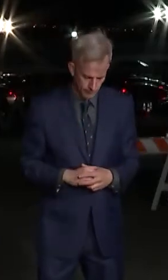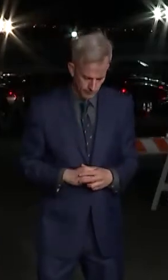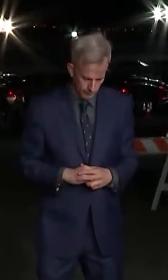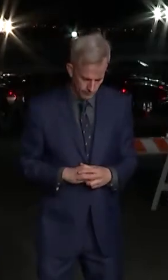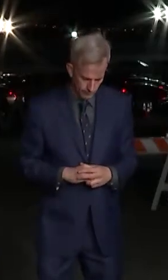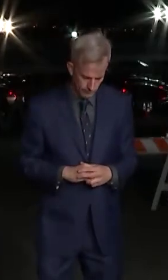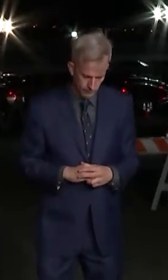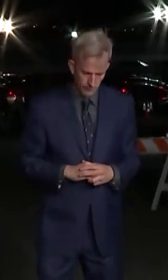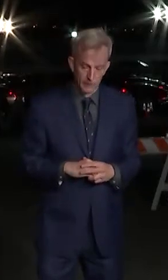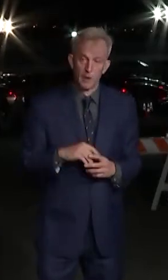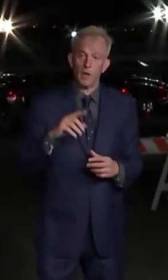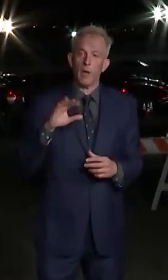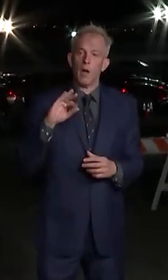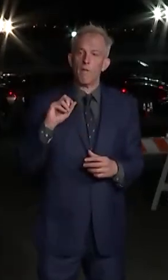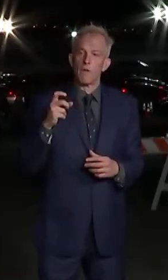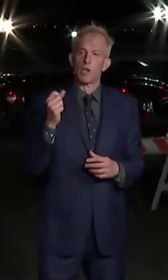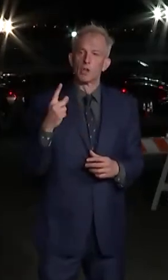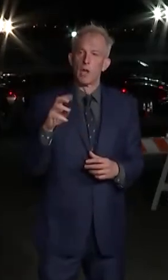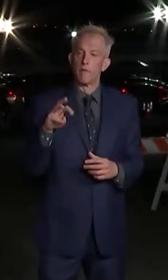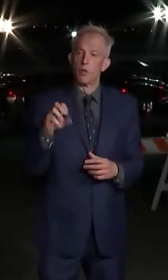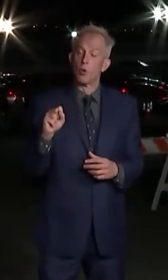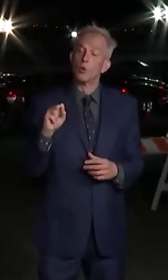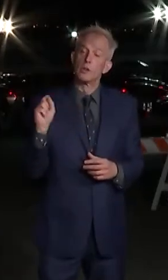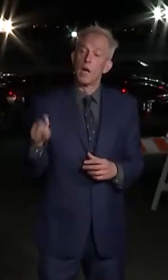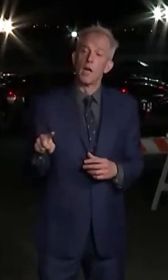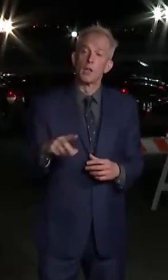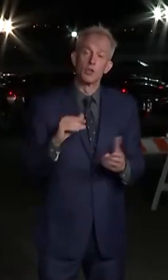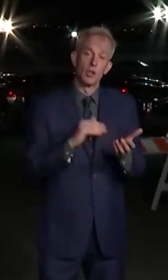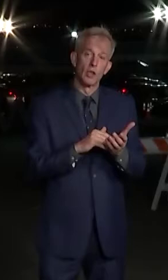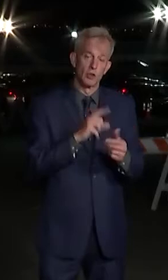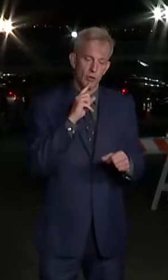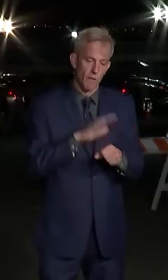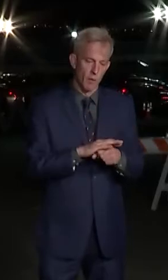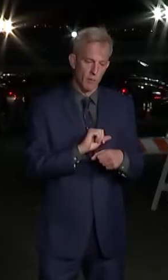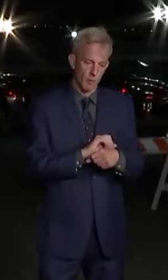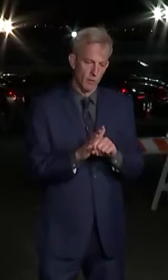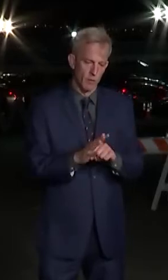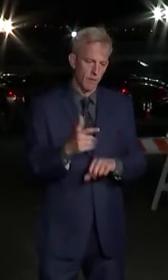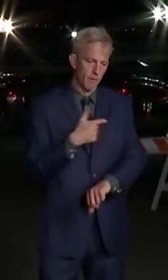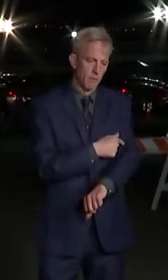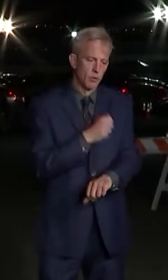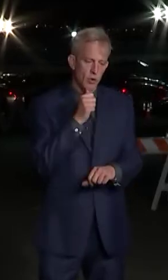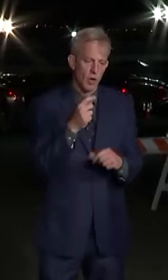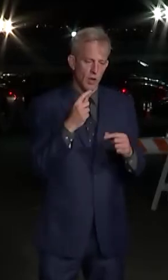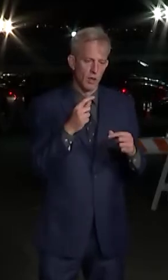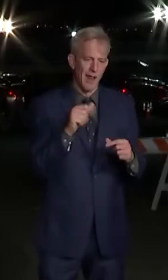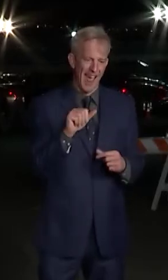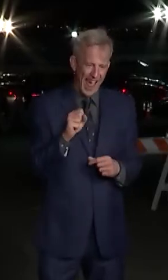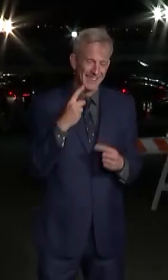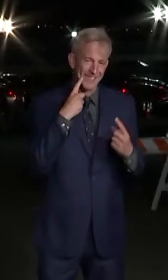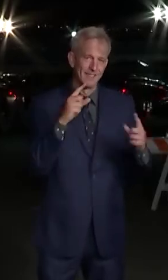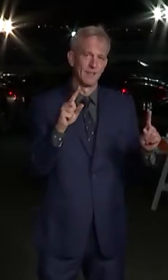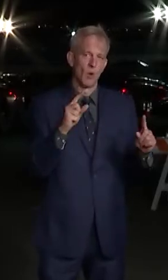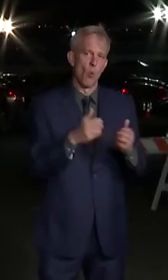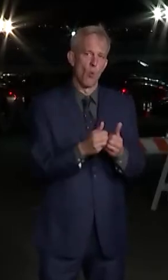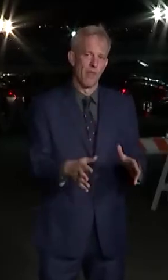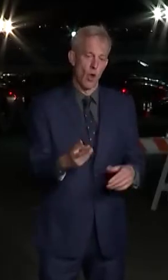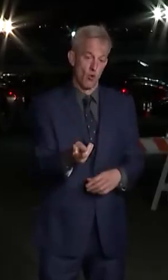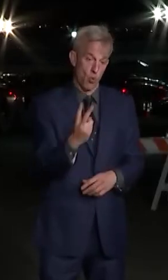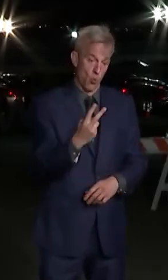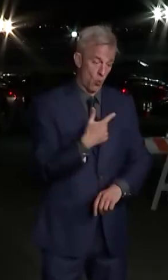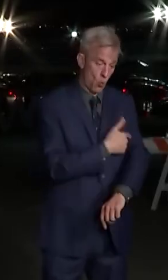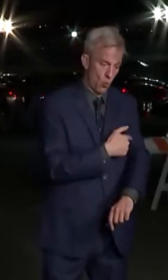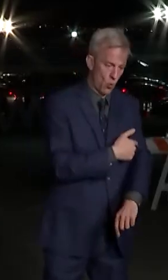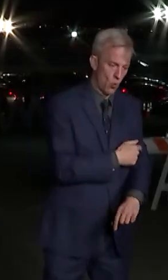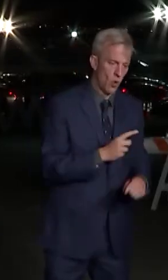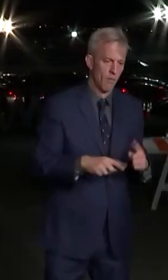McAvoy from Fox 11 News. Doctors confirm that the COVID-19 vaccine is not as effective without 2 doses. However, there are health professionals